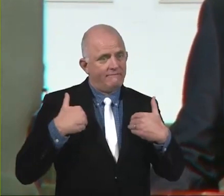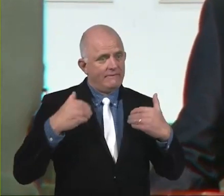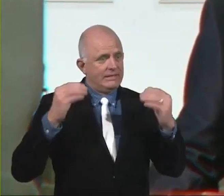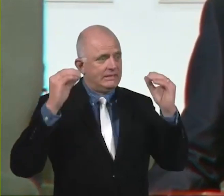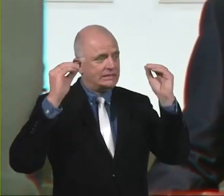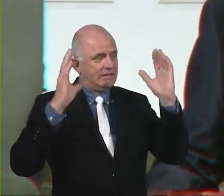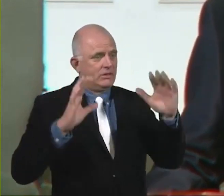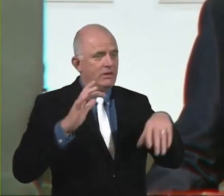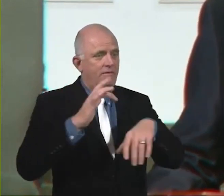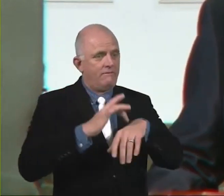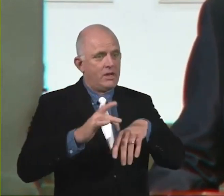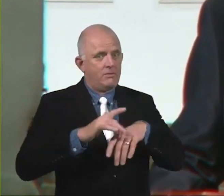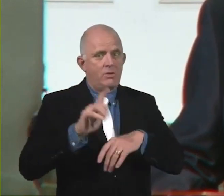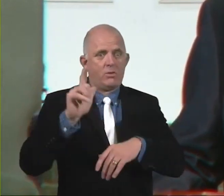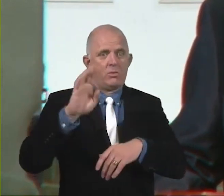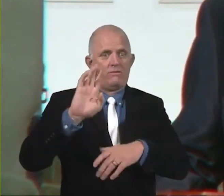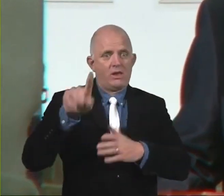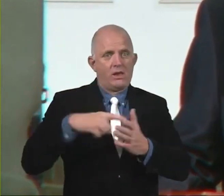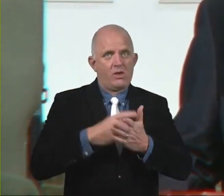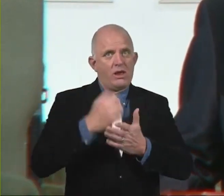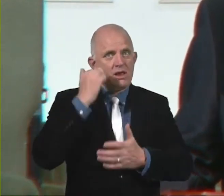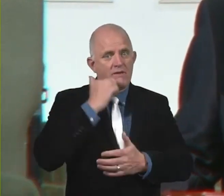available 24 hours a day.